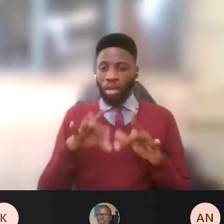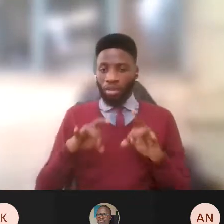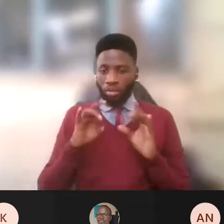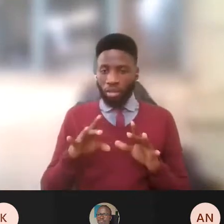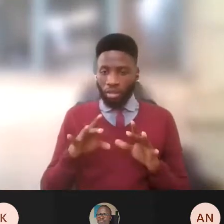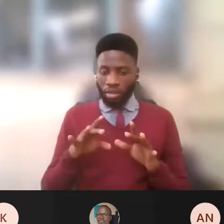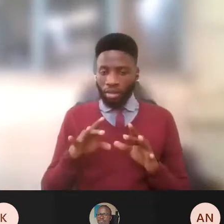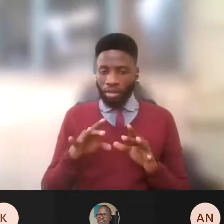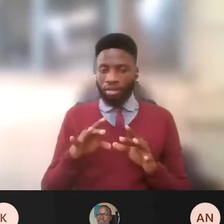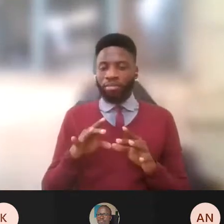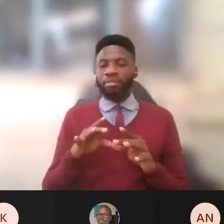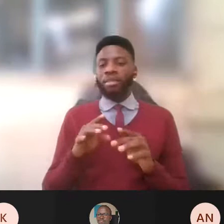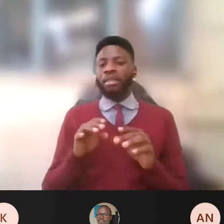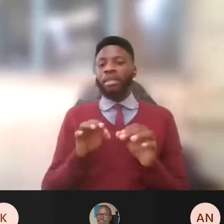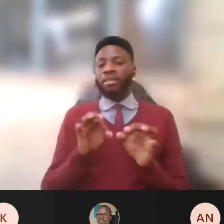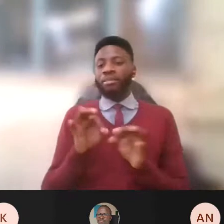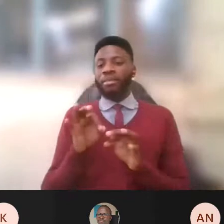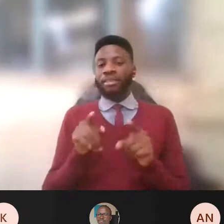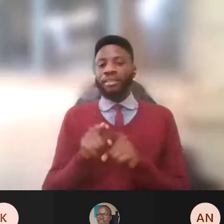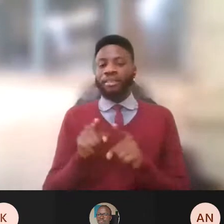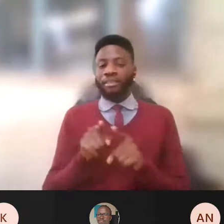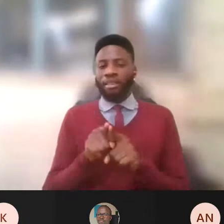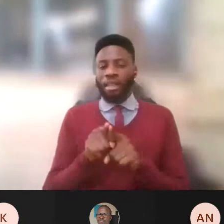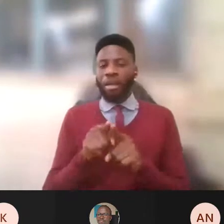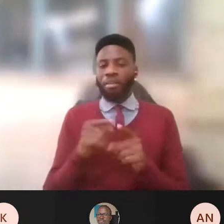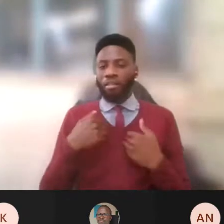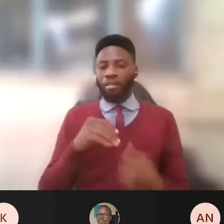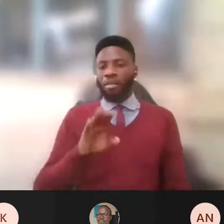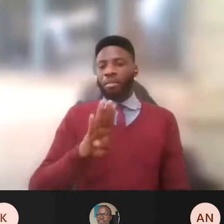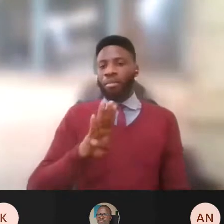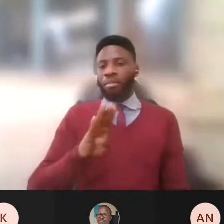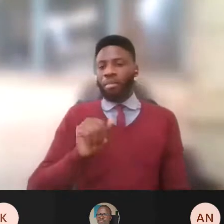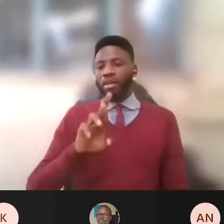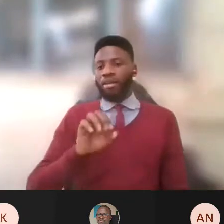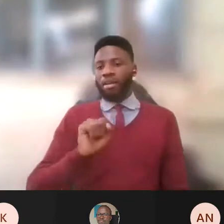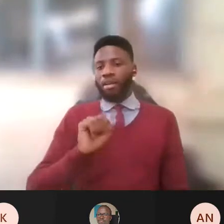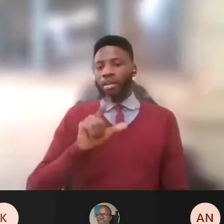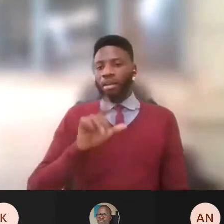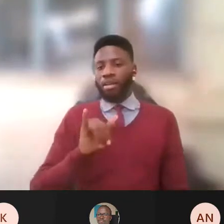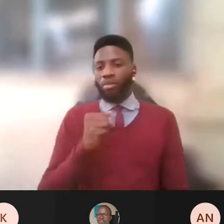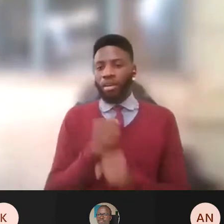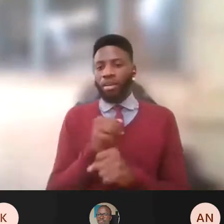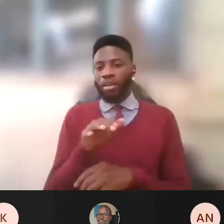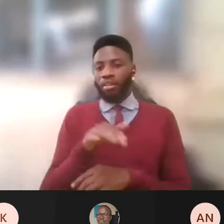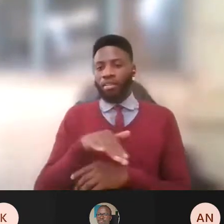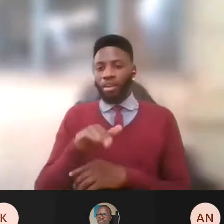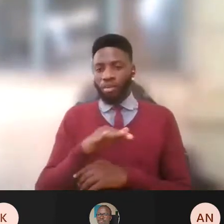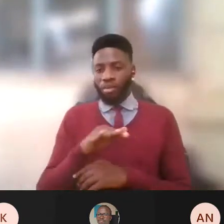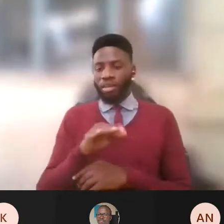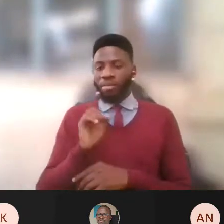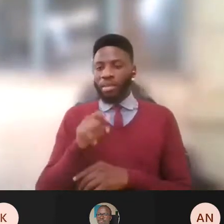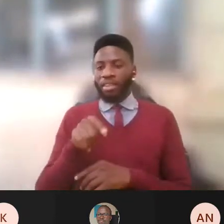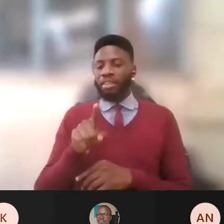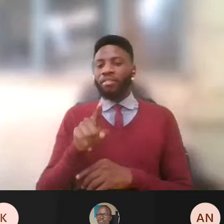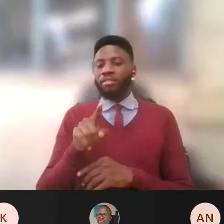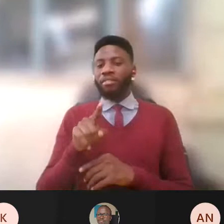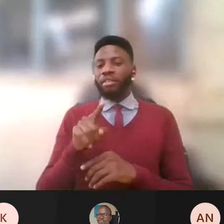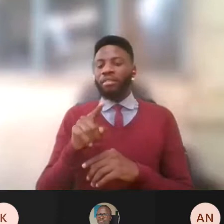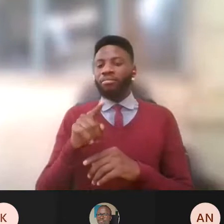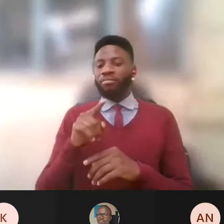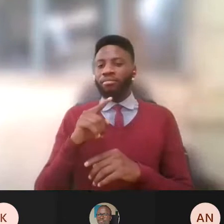programming. You can also get certifications for specific Microsoft products such as Azure, and these certifications will now help